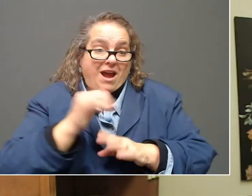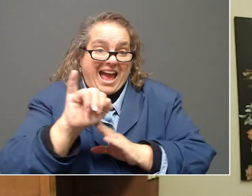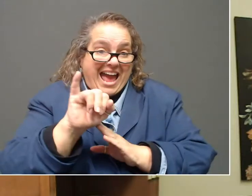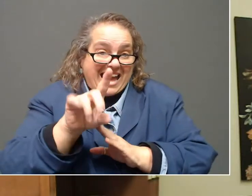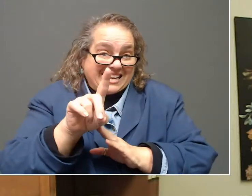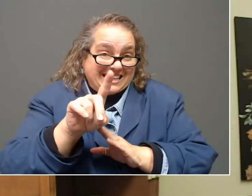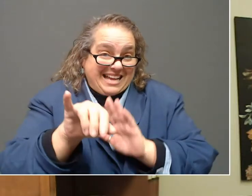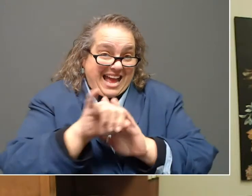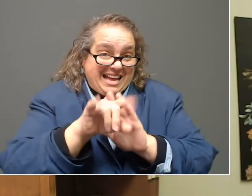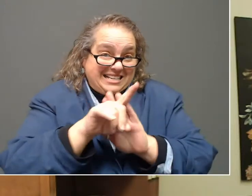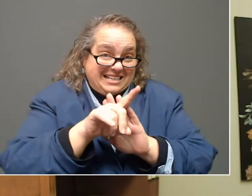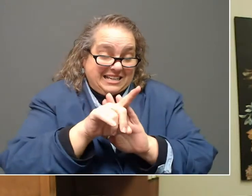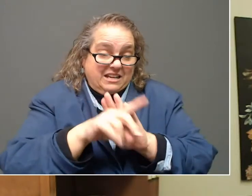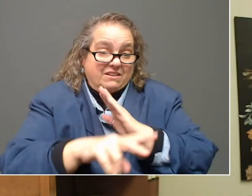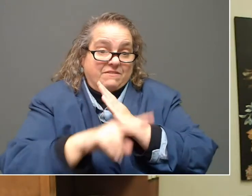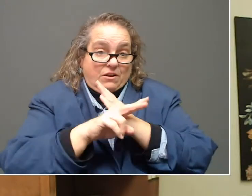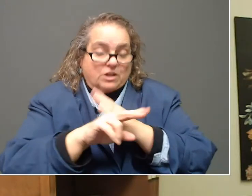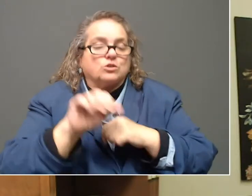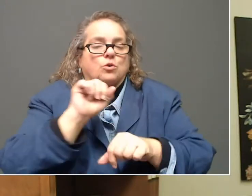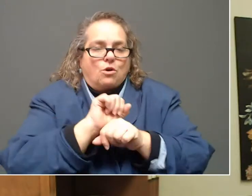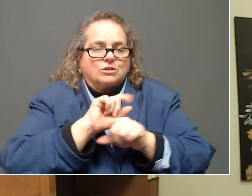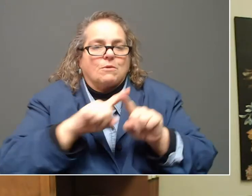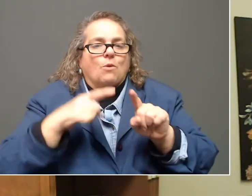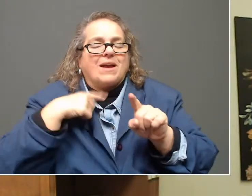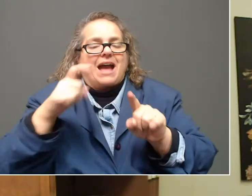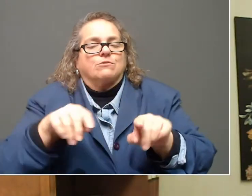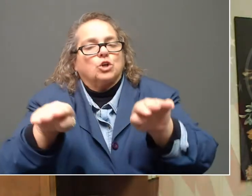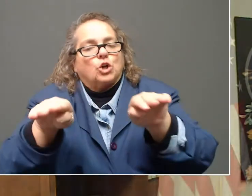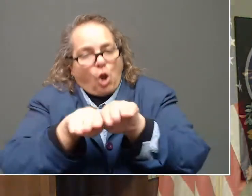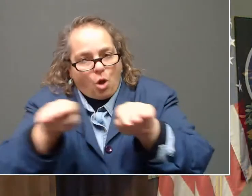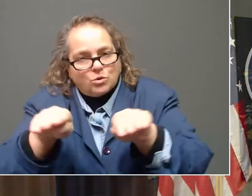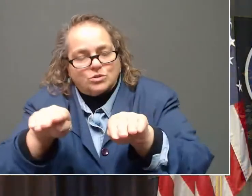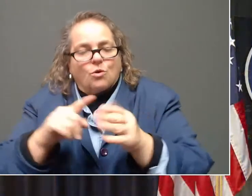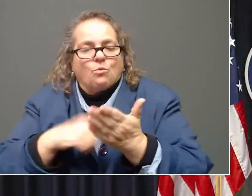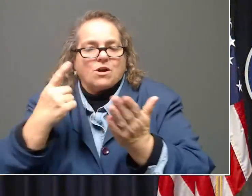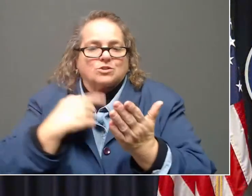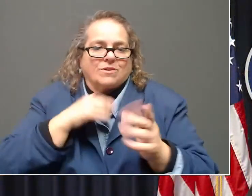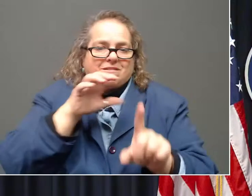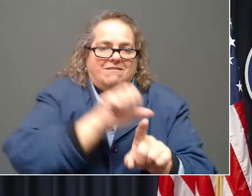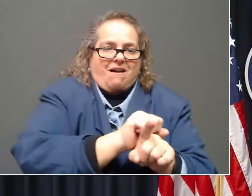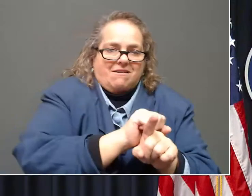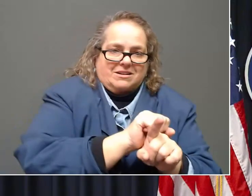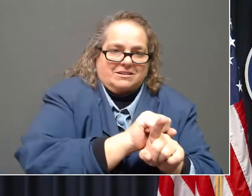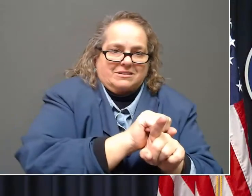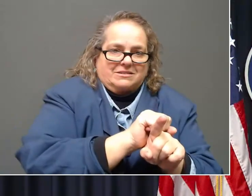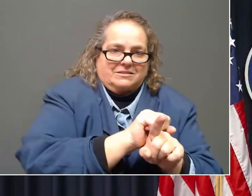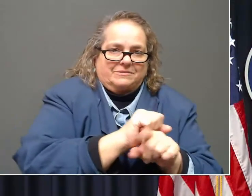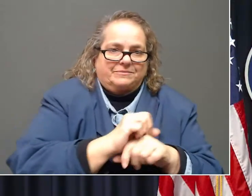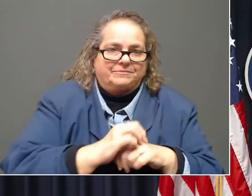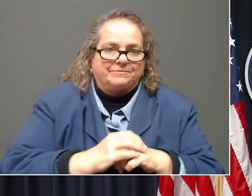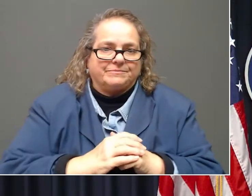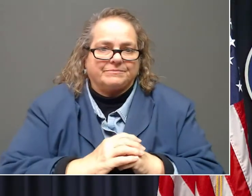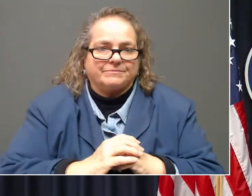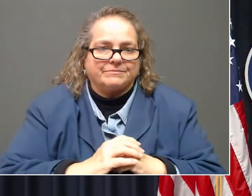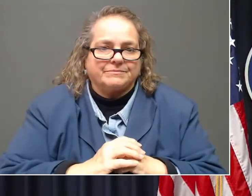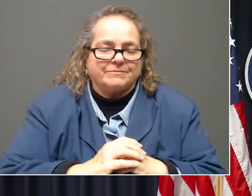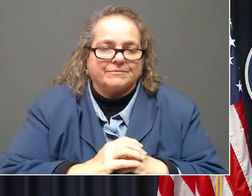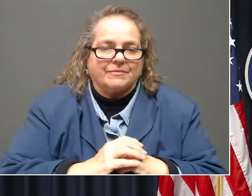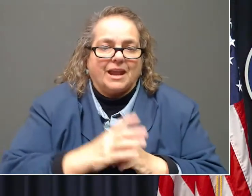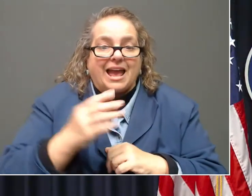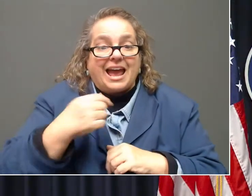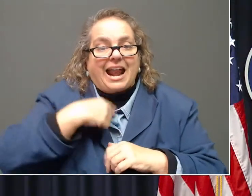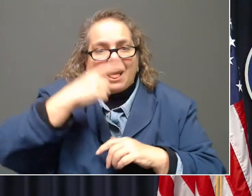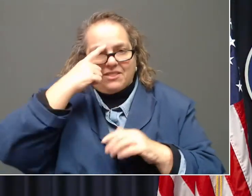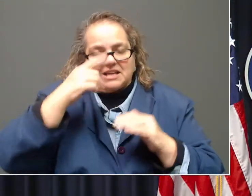programs that run cross matches to try to catch fraud. So those run in the background too. And we're looking at possibly another program